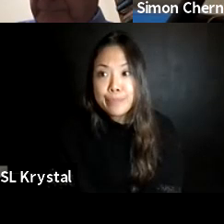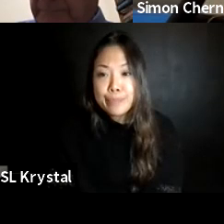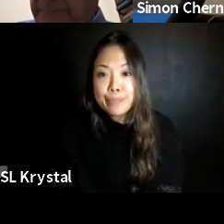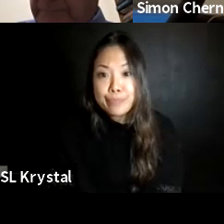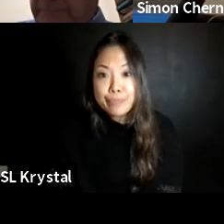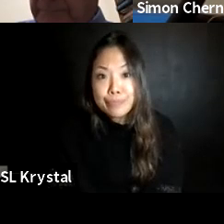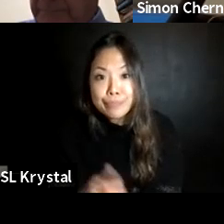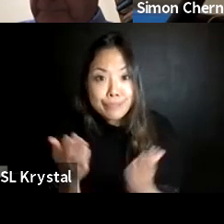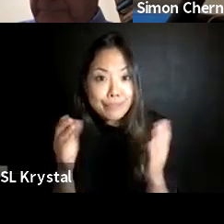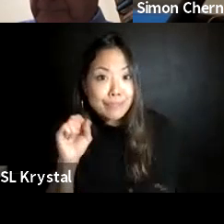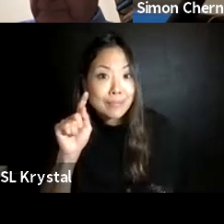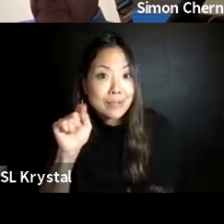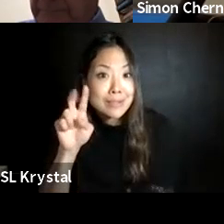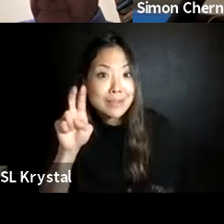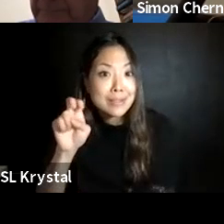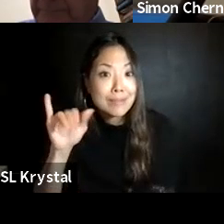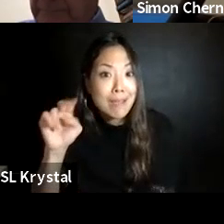Steve Yang.